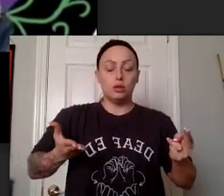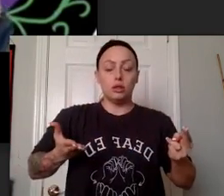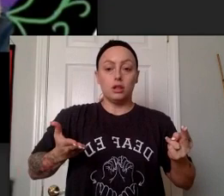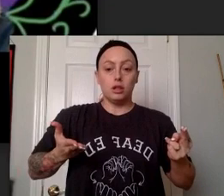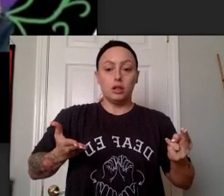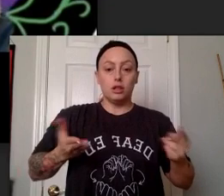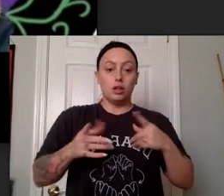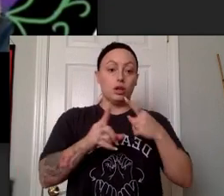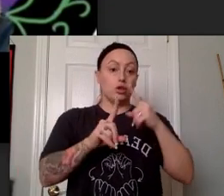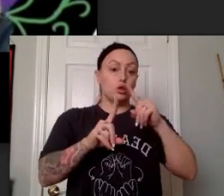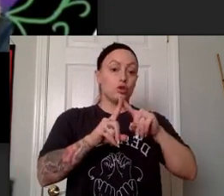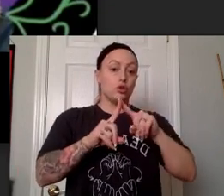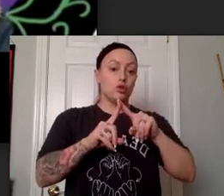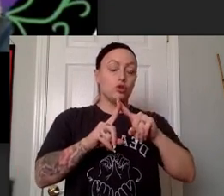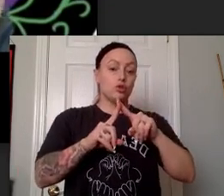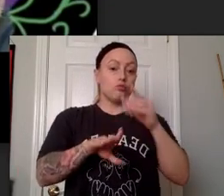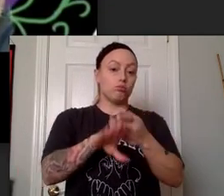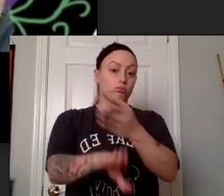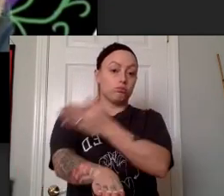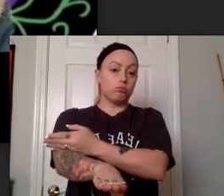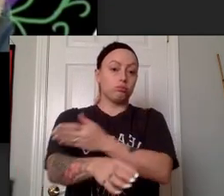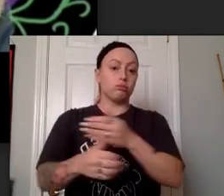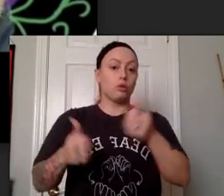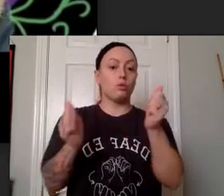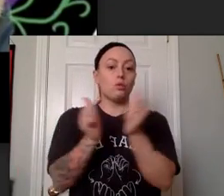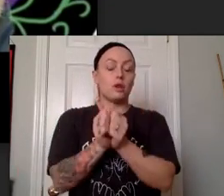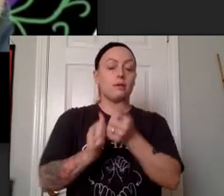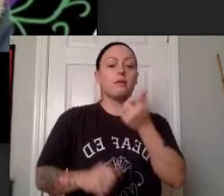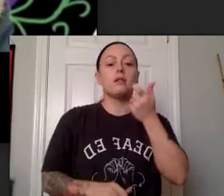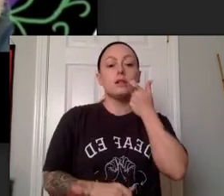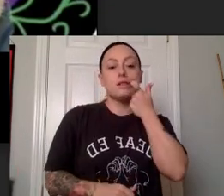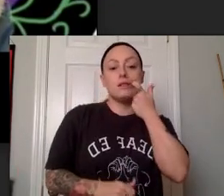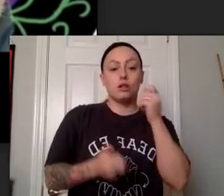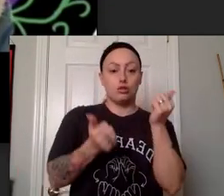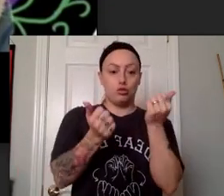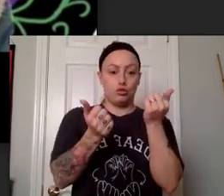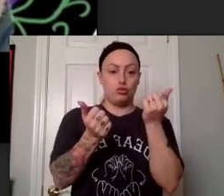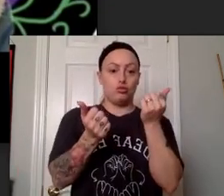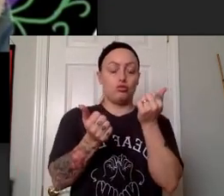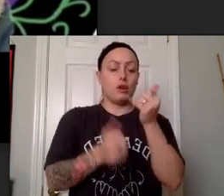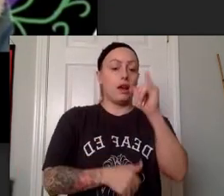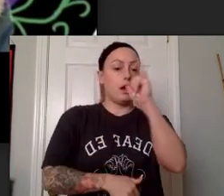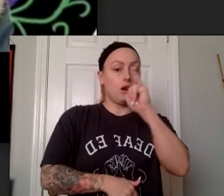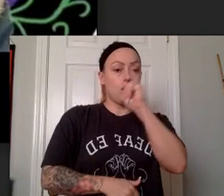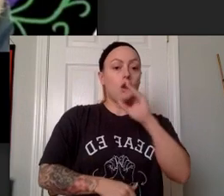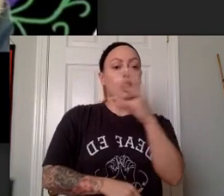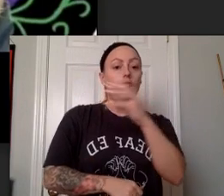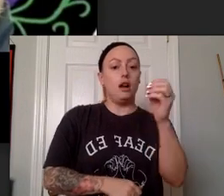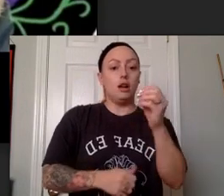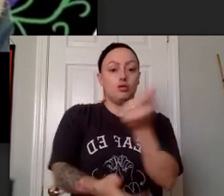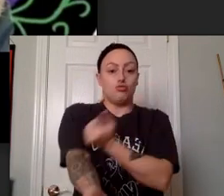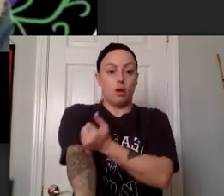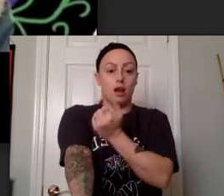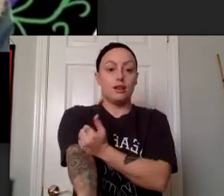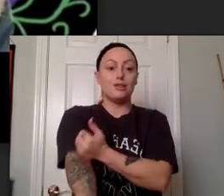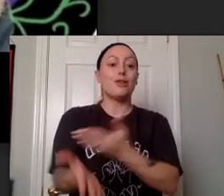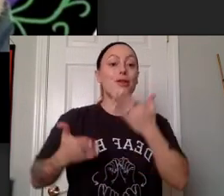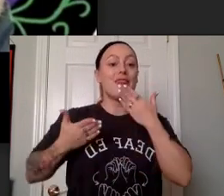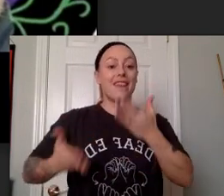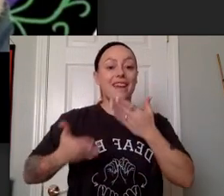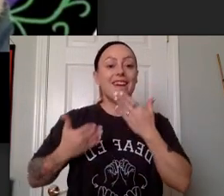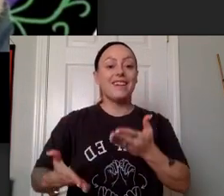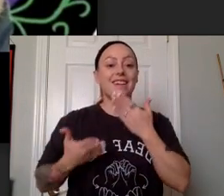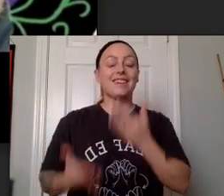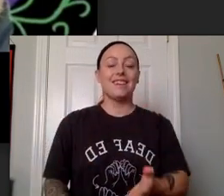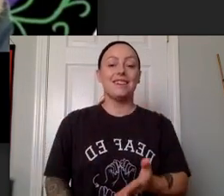from recovery and addiction to drugs and alcohol. And so, that being said, just thank you so much for tuning in